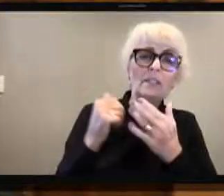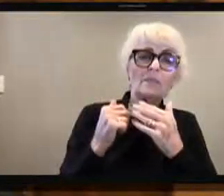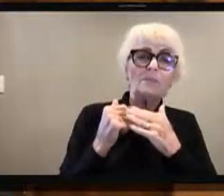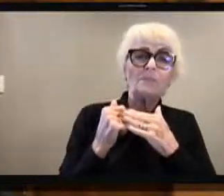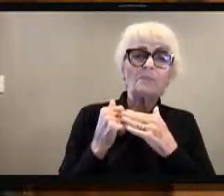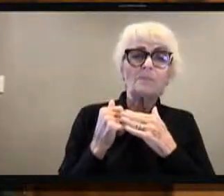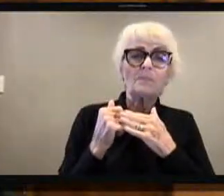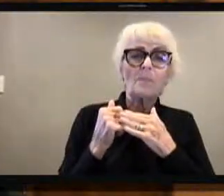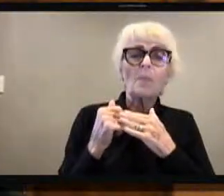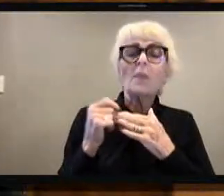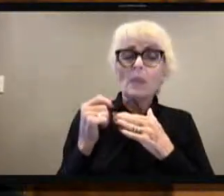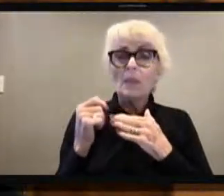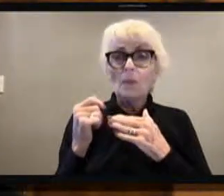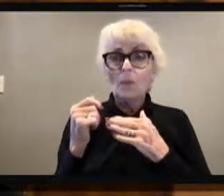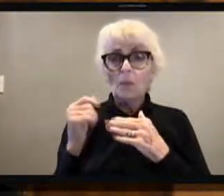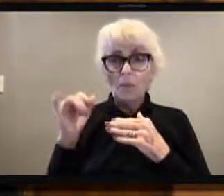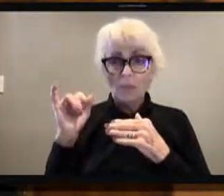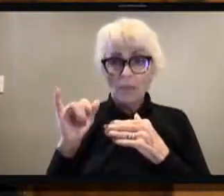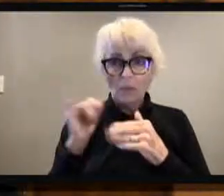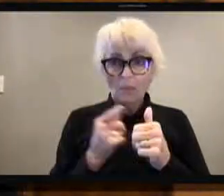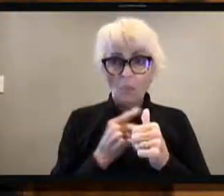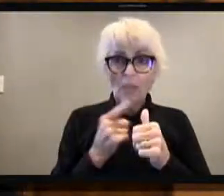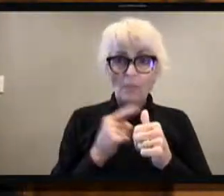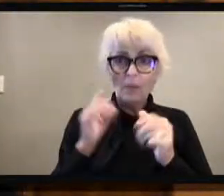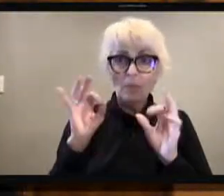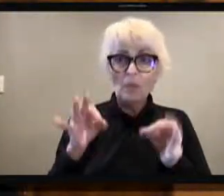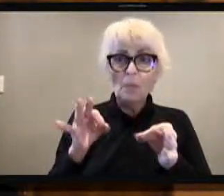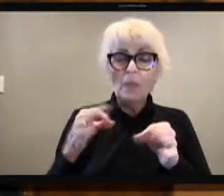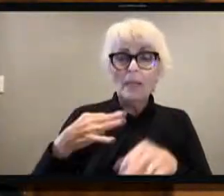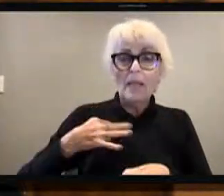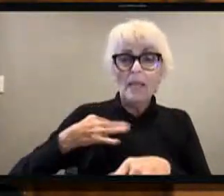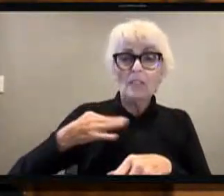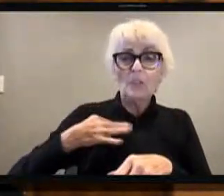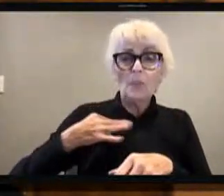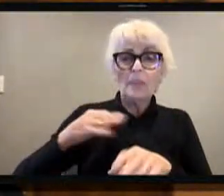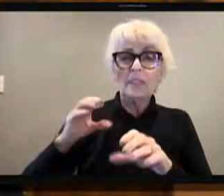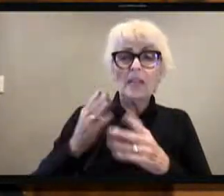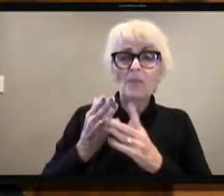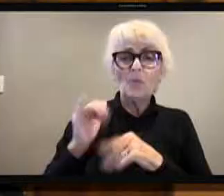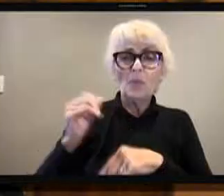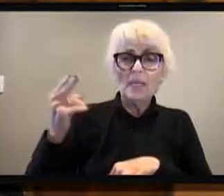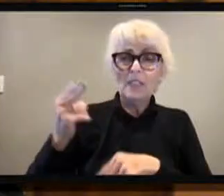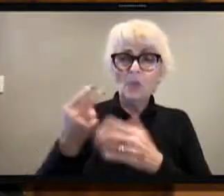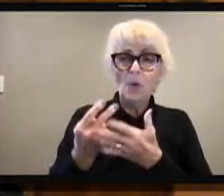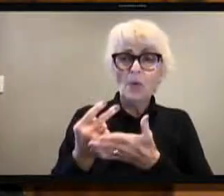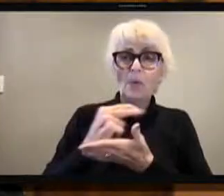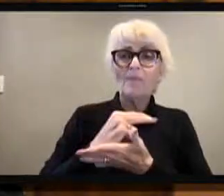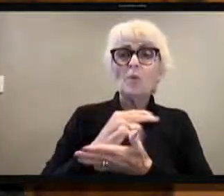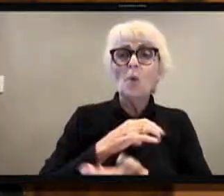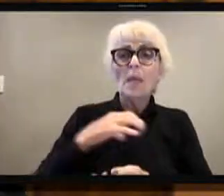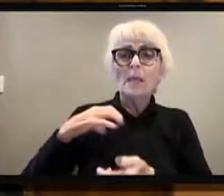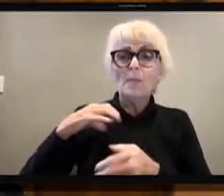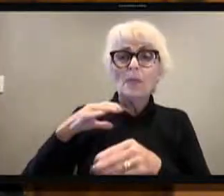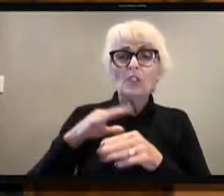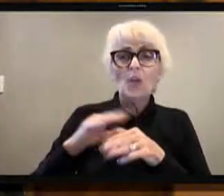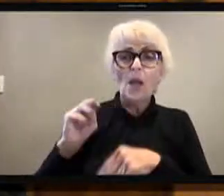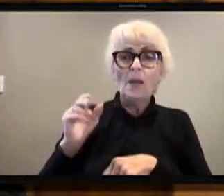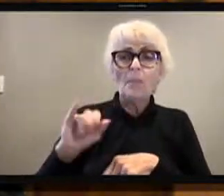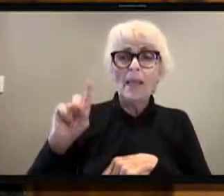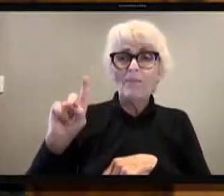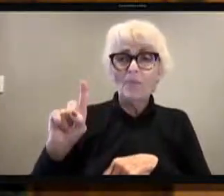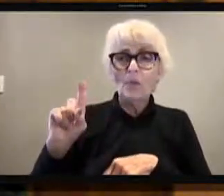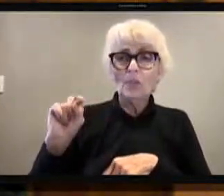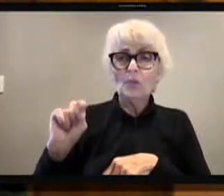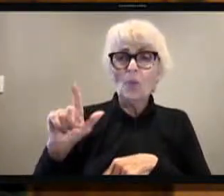was done, there was a preliminary determination of eligibility done by the Historic Review Commission on May 1st,